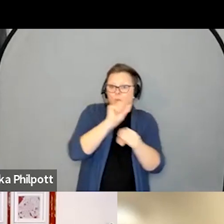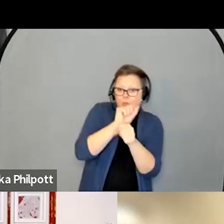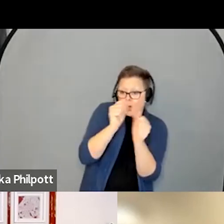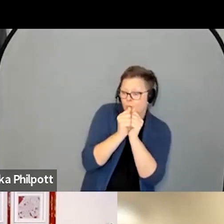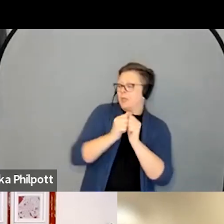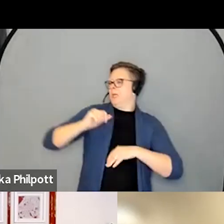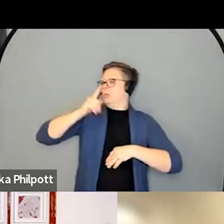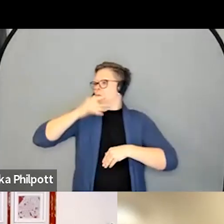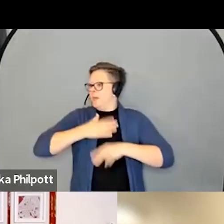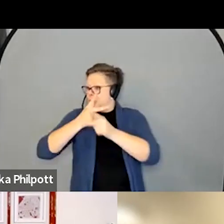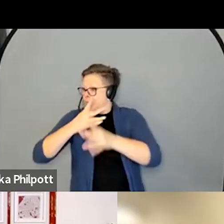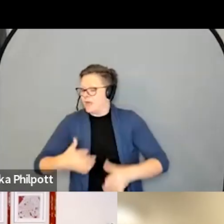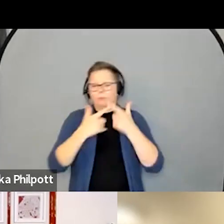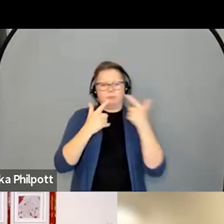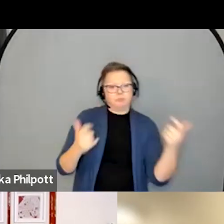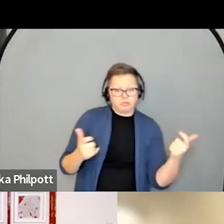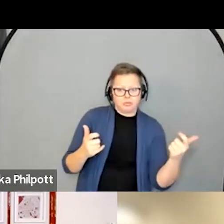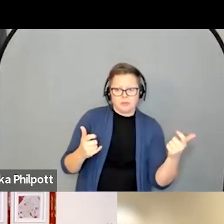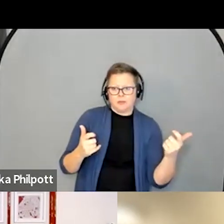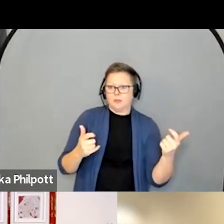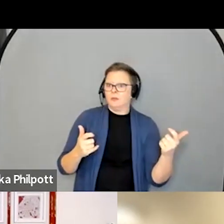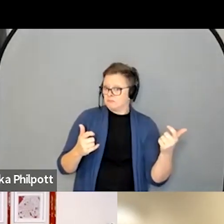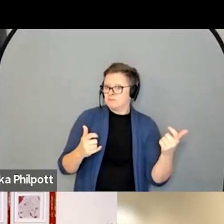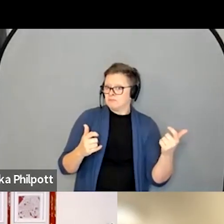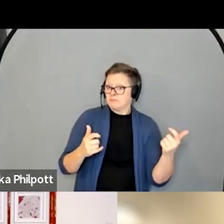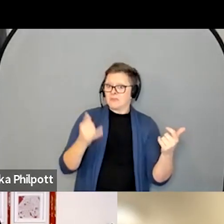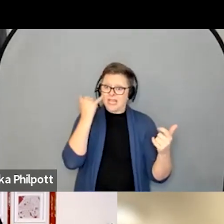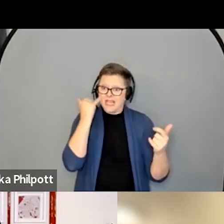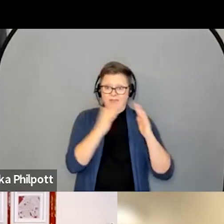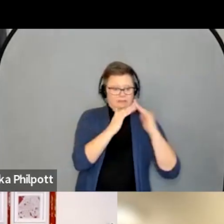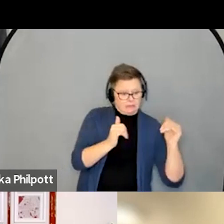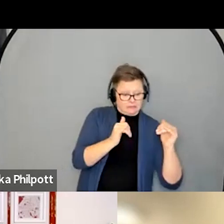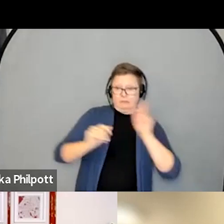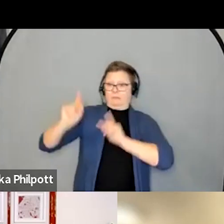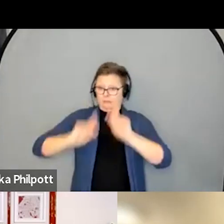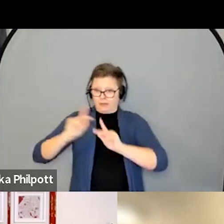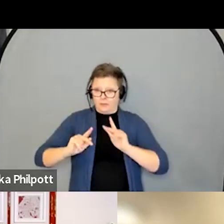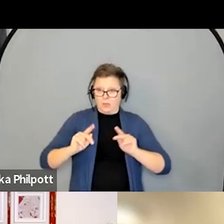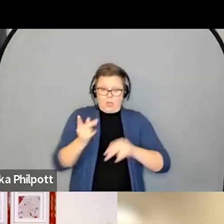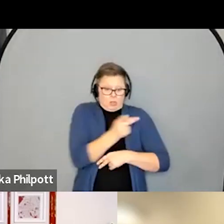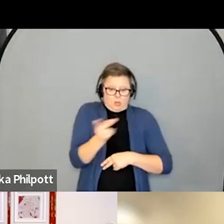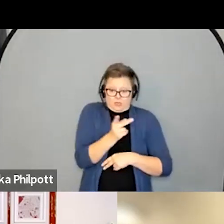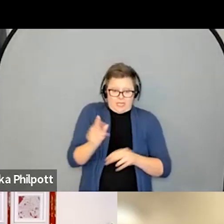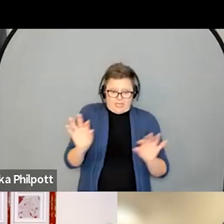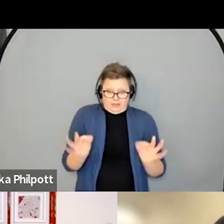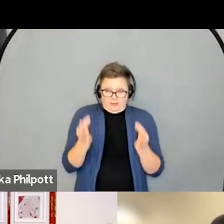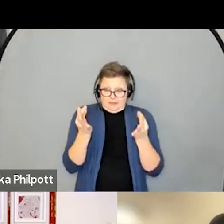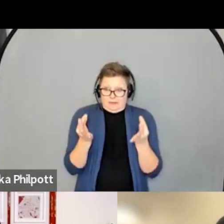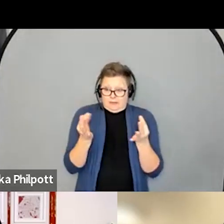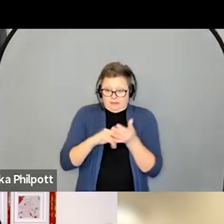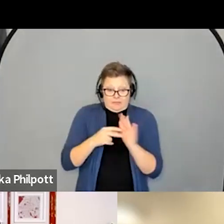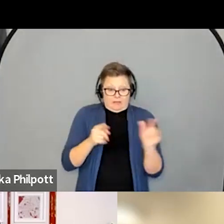accommodation that's a tiny part of it. It's the system and it's the people. And if those two parts combine to I'm just going to say be soul